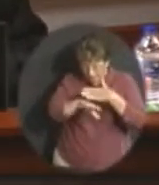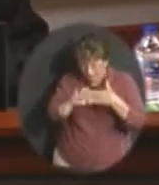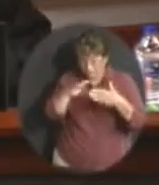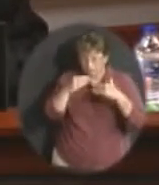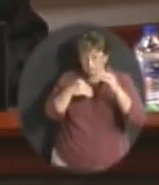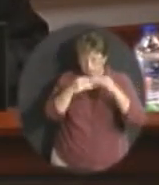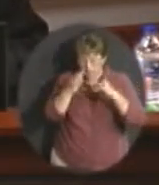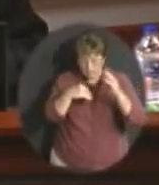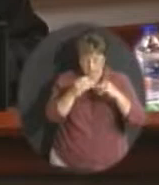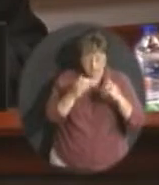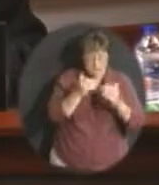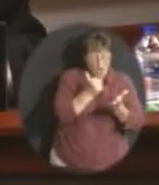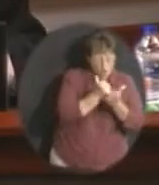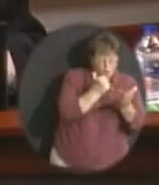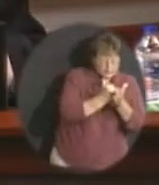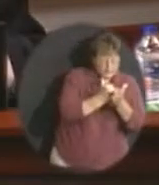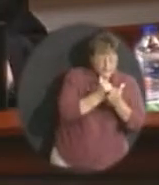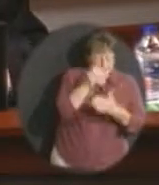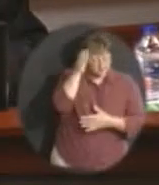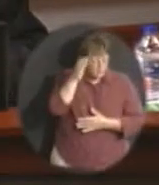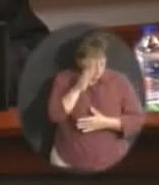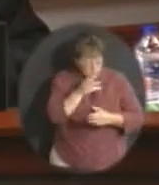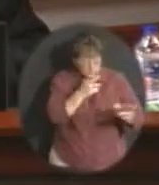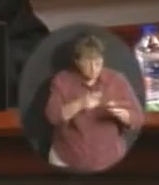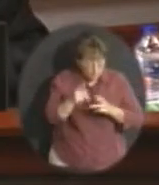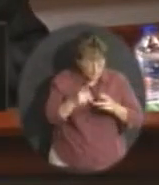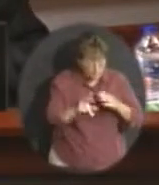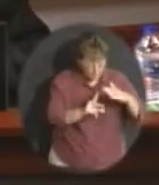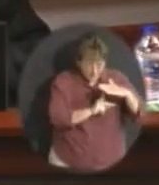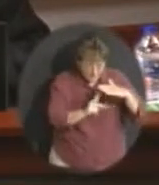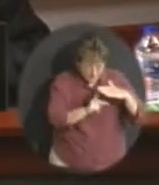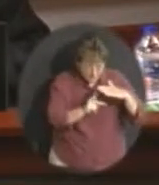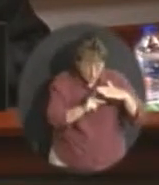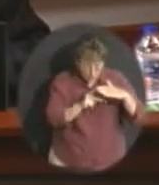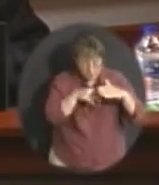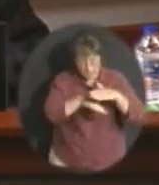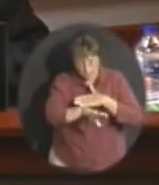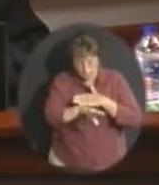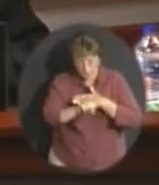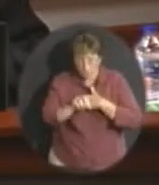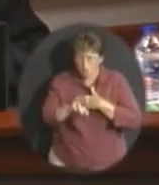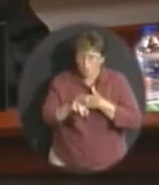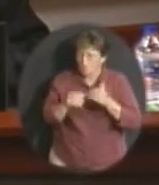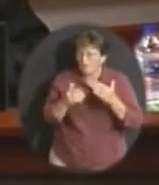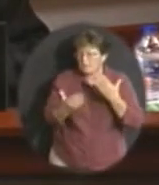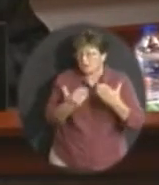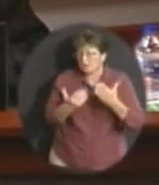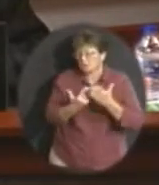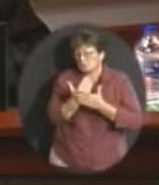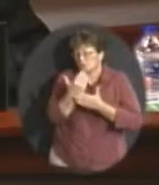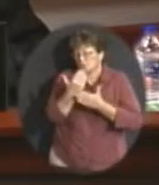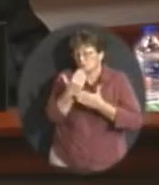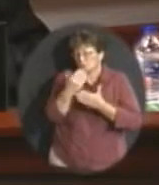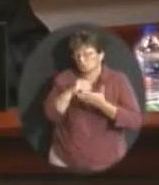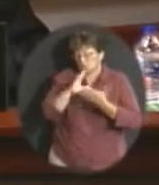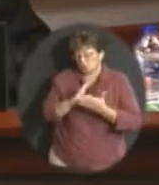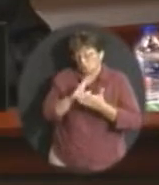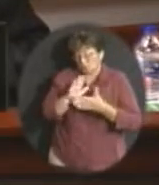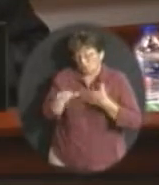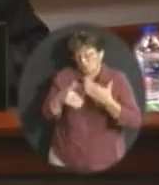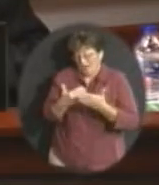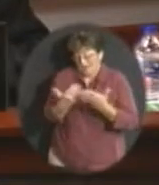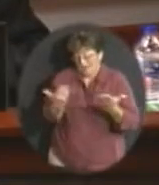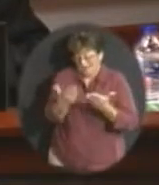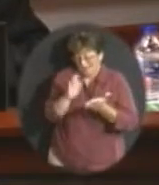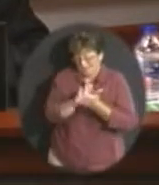fee-based kindergarten, those last-minute transfers, new kids that come into the district. So it's, again, a lot of activity, but it's all aimed at trying to